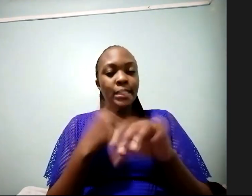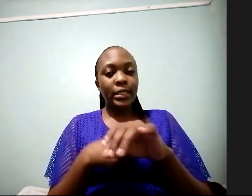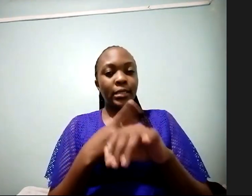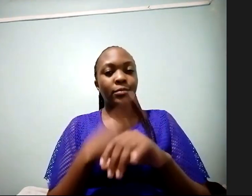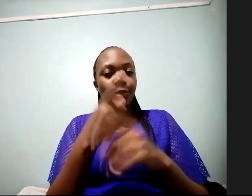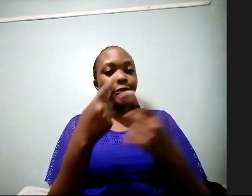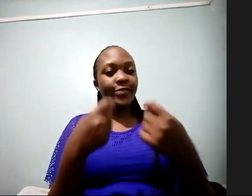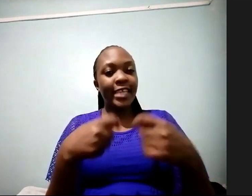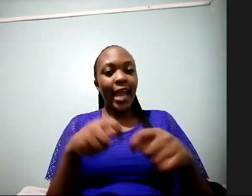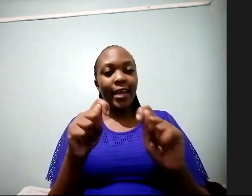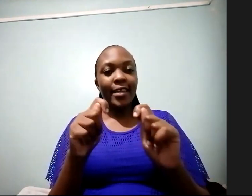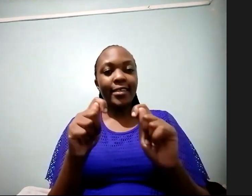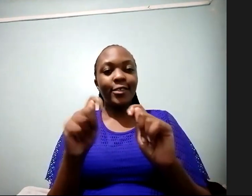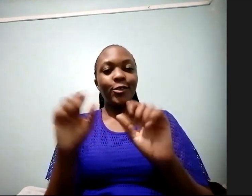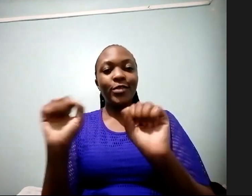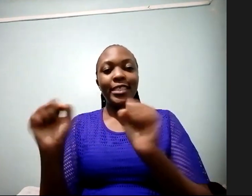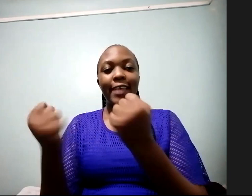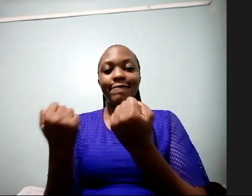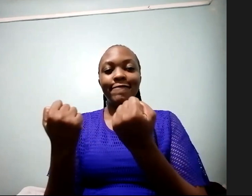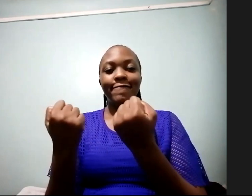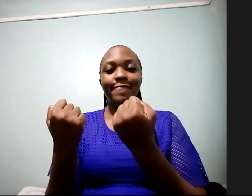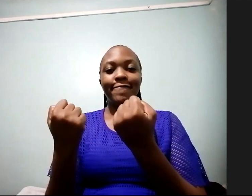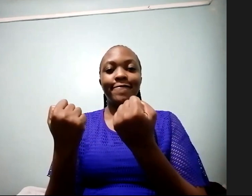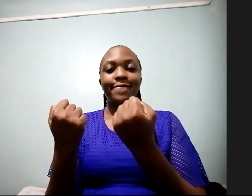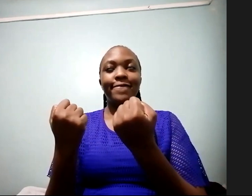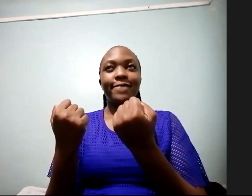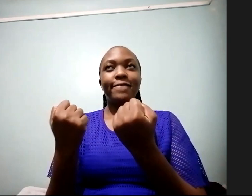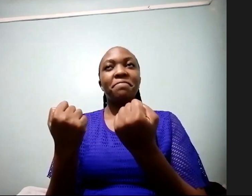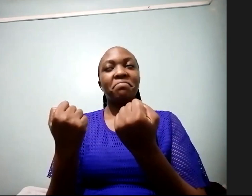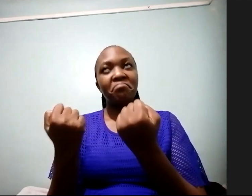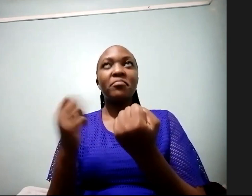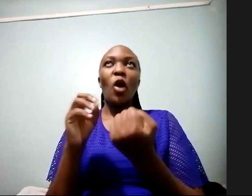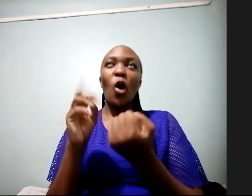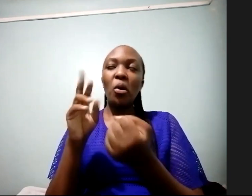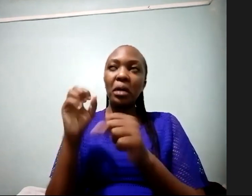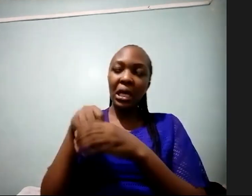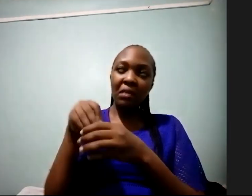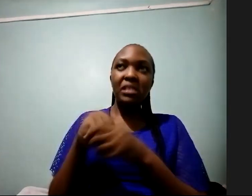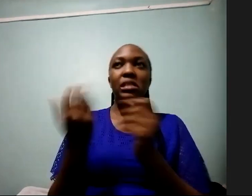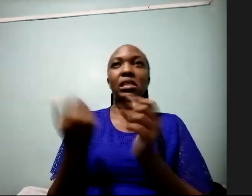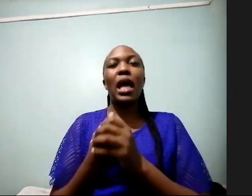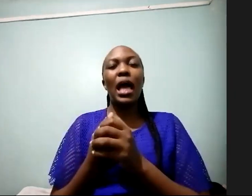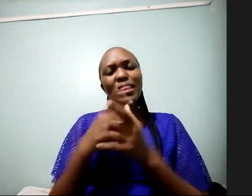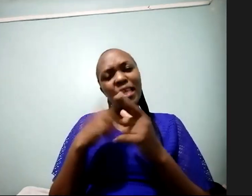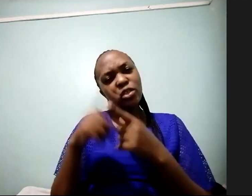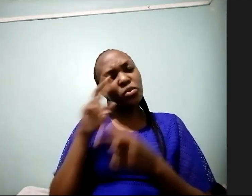up going back to the savings? Or what can you do, or what is the best practice that you have as